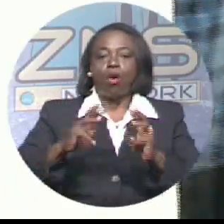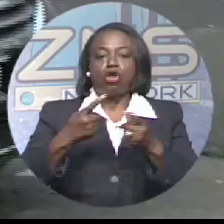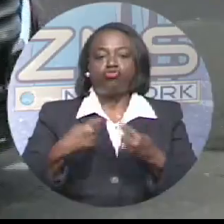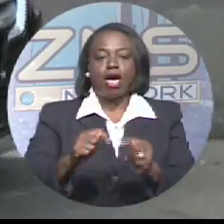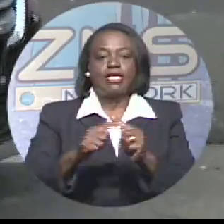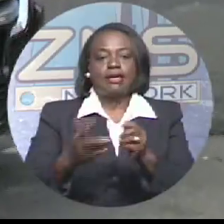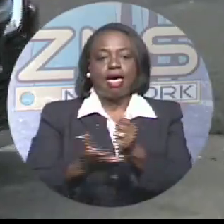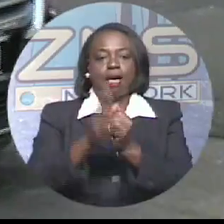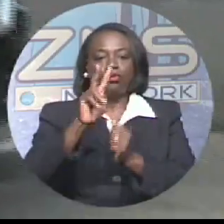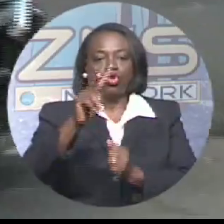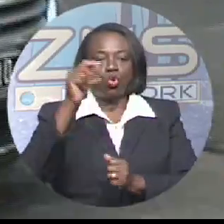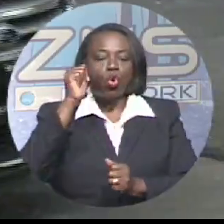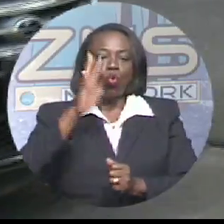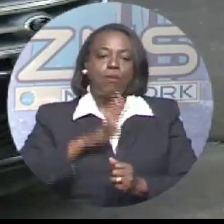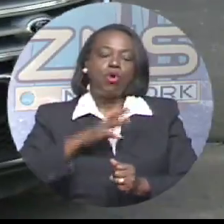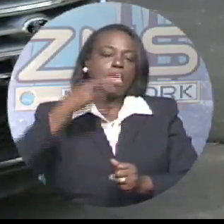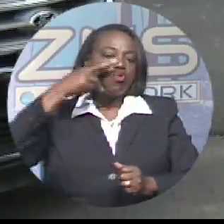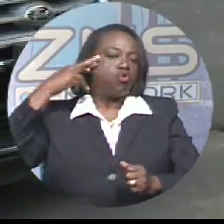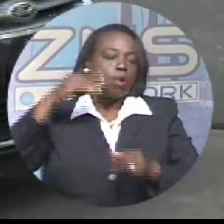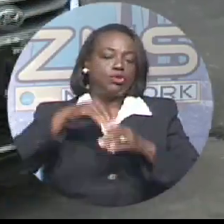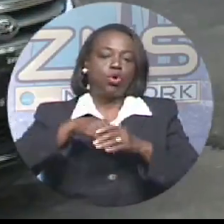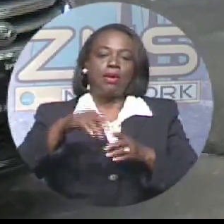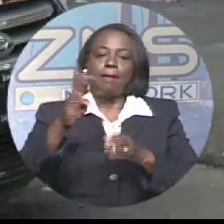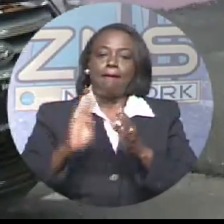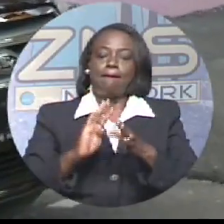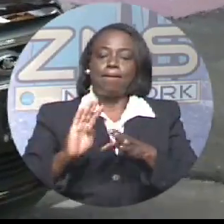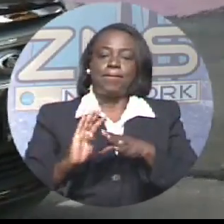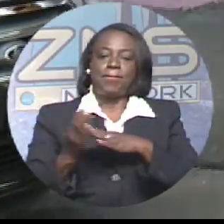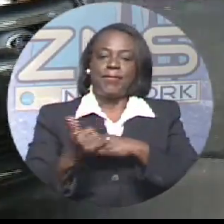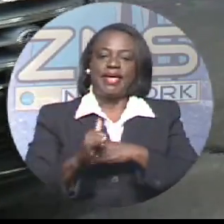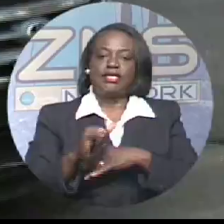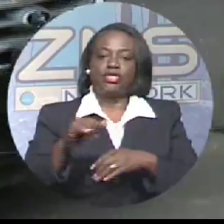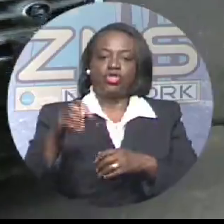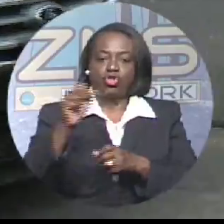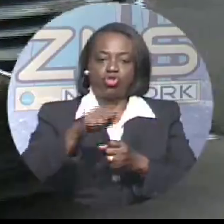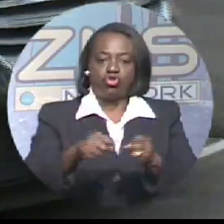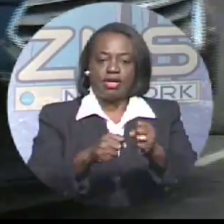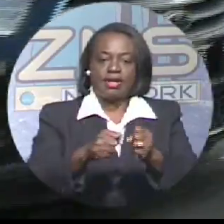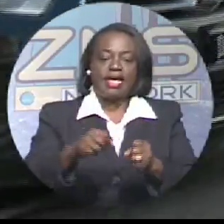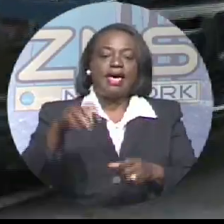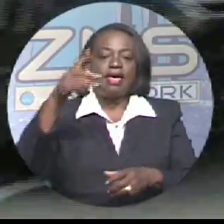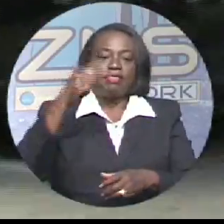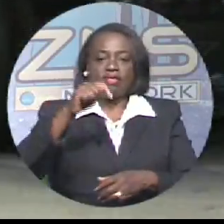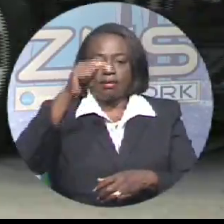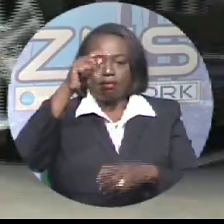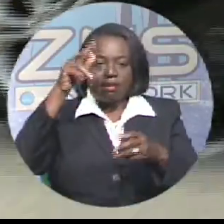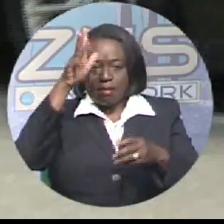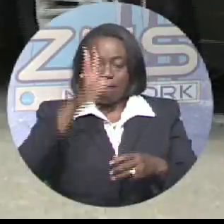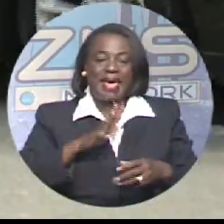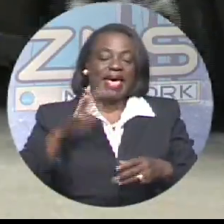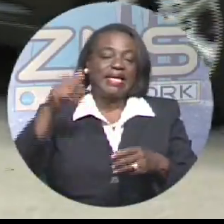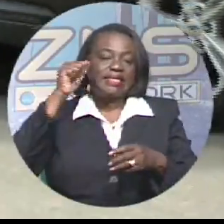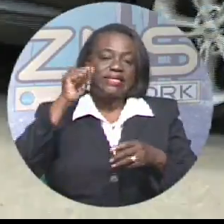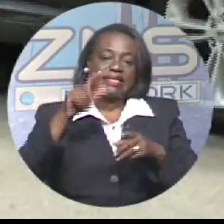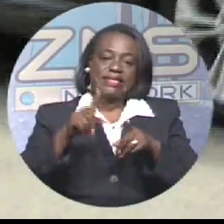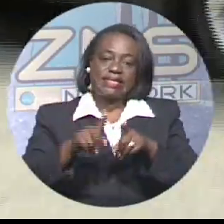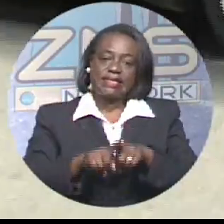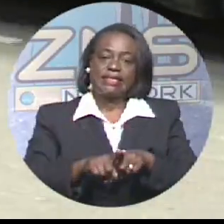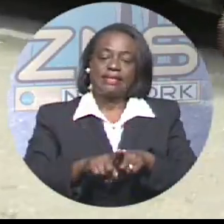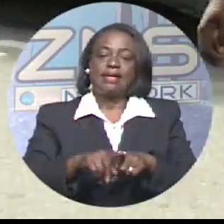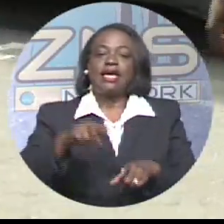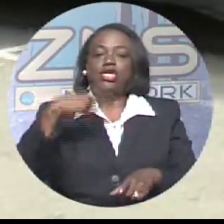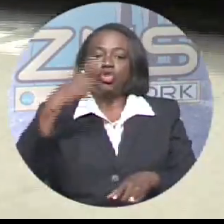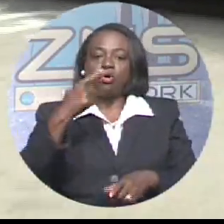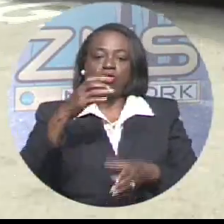East Bay Street. While in court today, the victim's sister, Christina Calteo, gave an emotional statement via video link. She